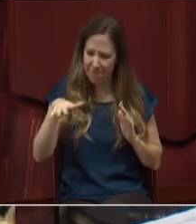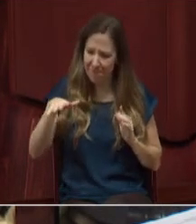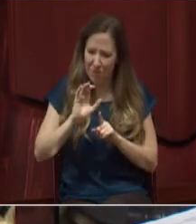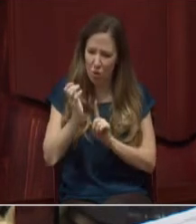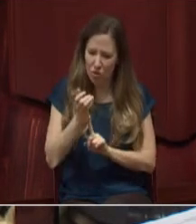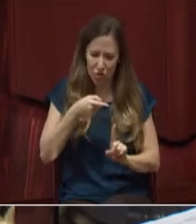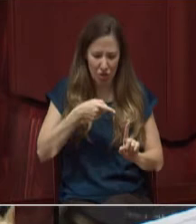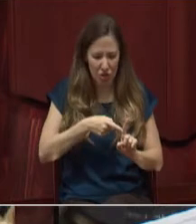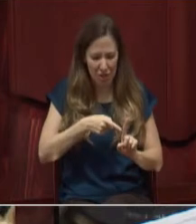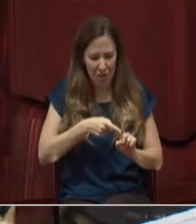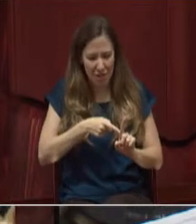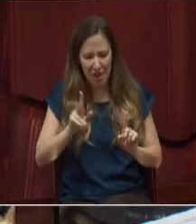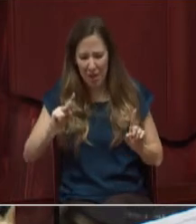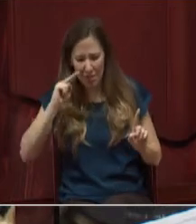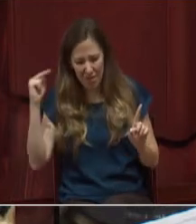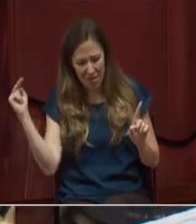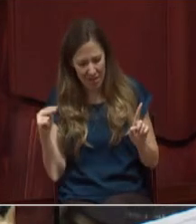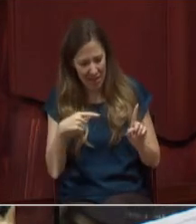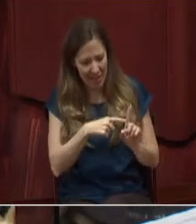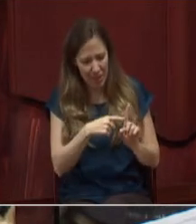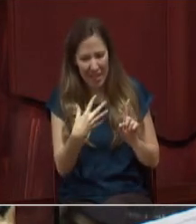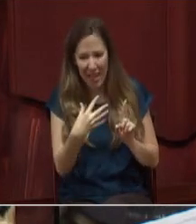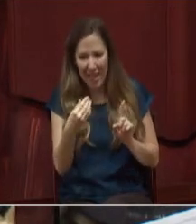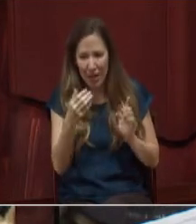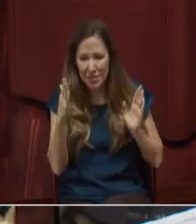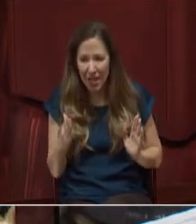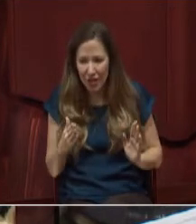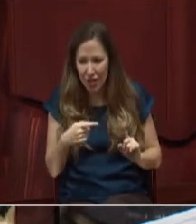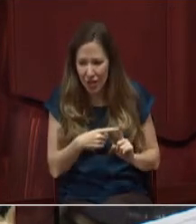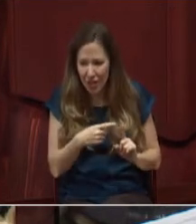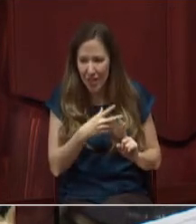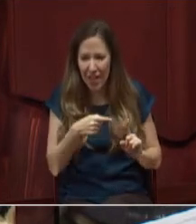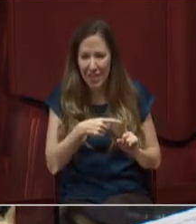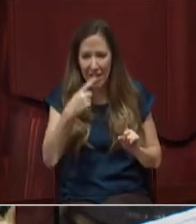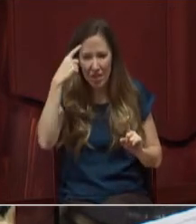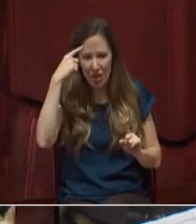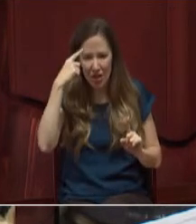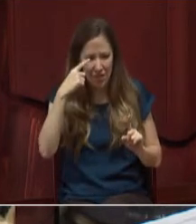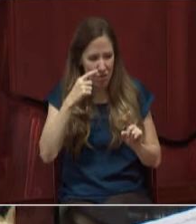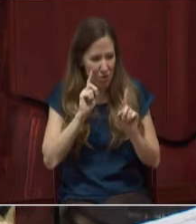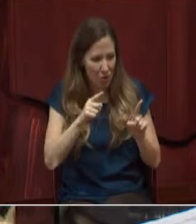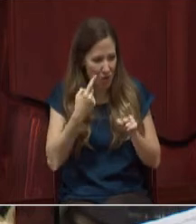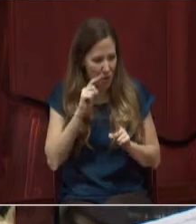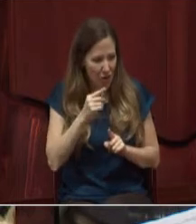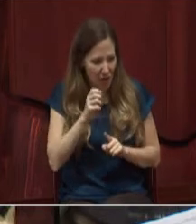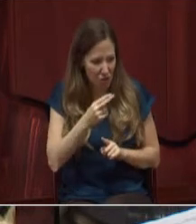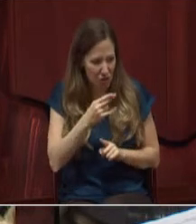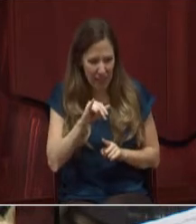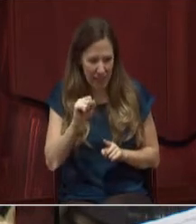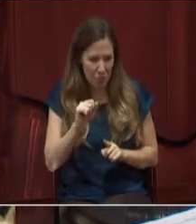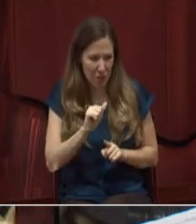because he was really viewed as an outsider, and particularly going after Alger Hiss was just thought to be an unforgivable sin.